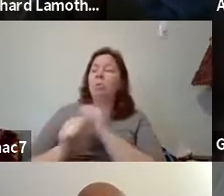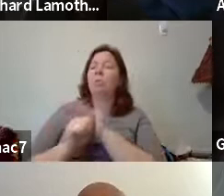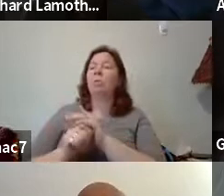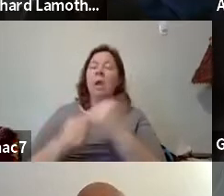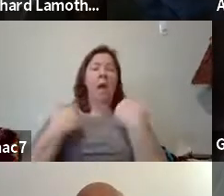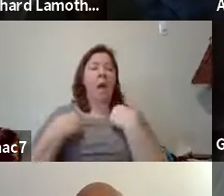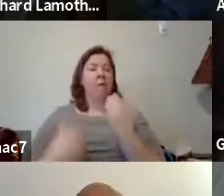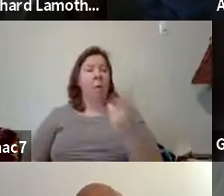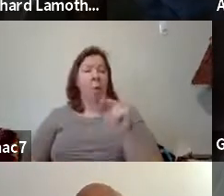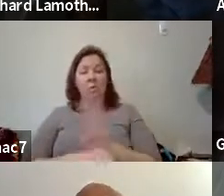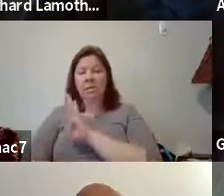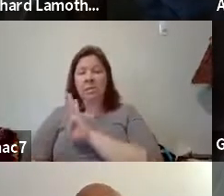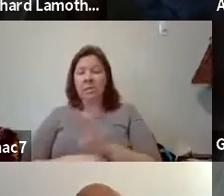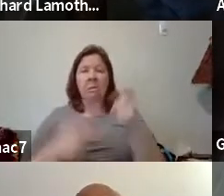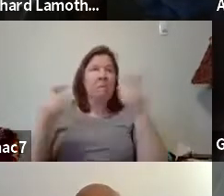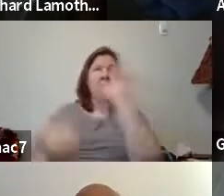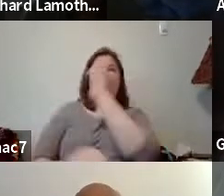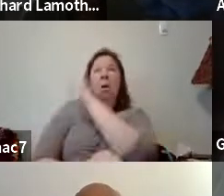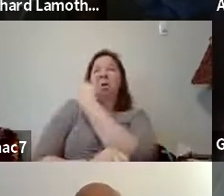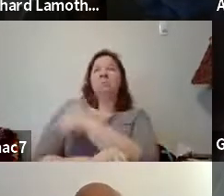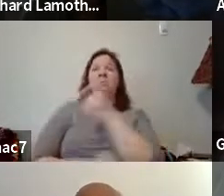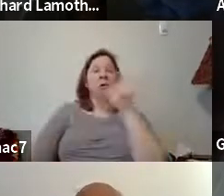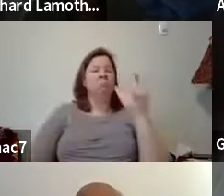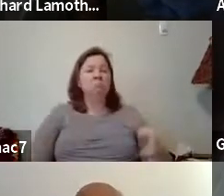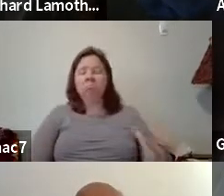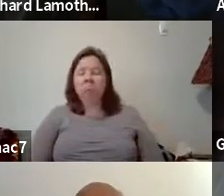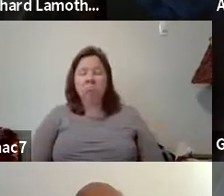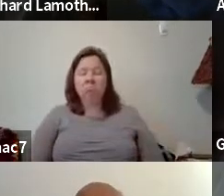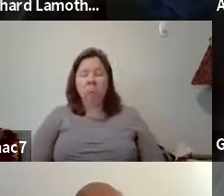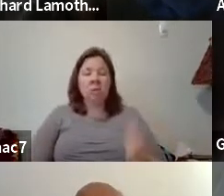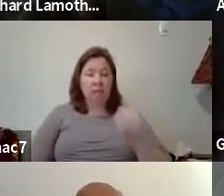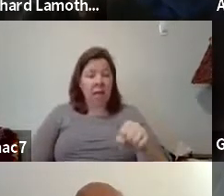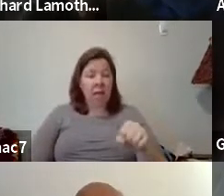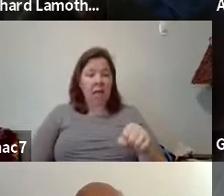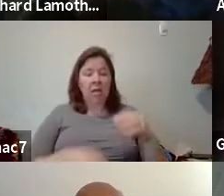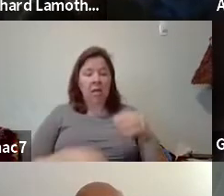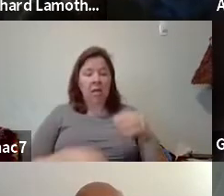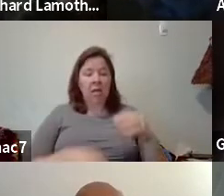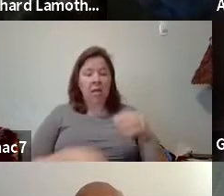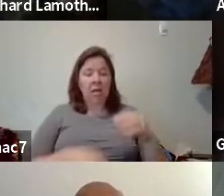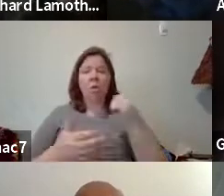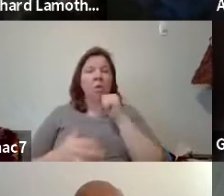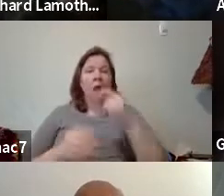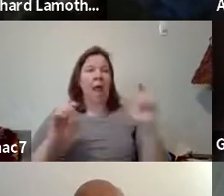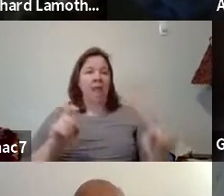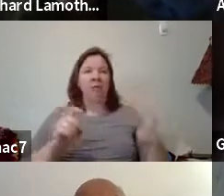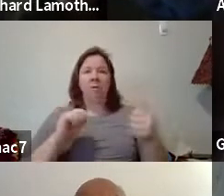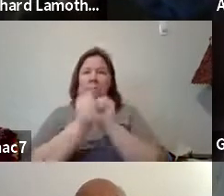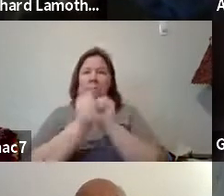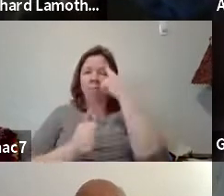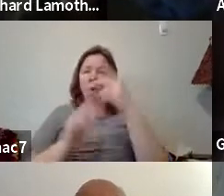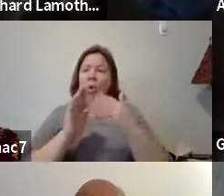own business. They don't have to work in a big hospital and be at the effect of other people wanting to use the operating room. And